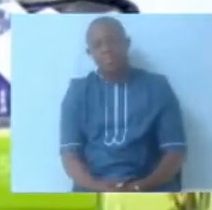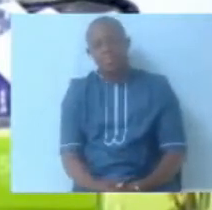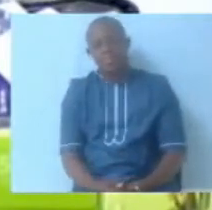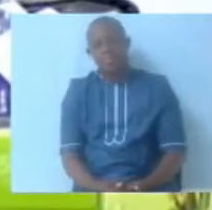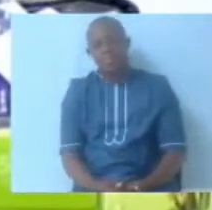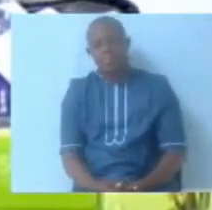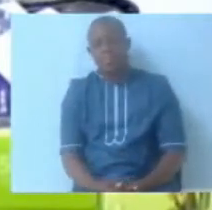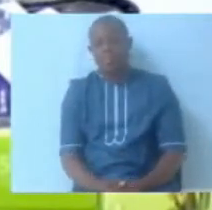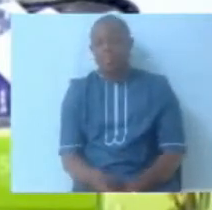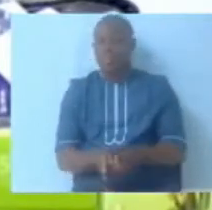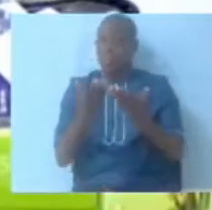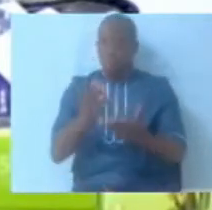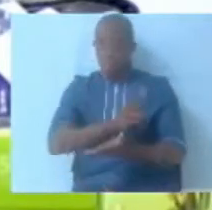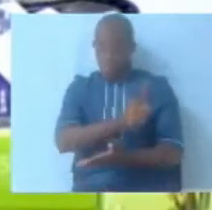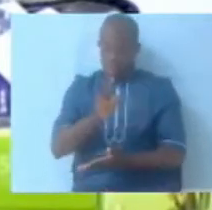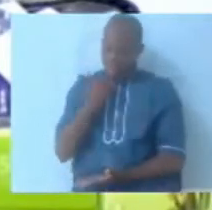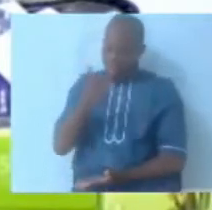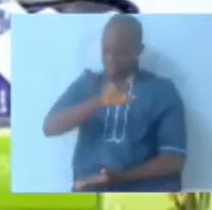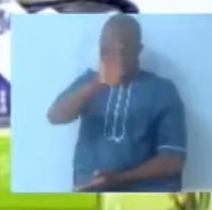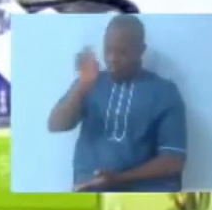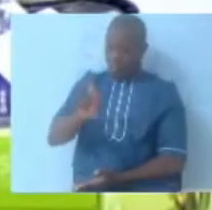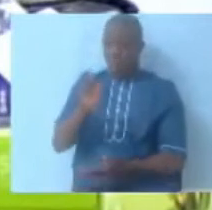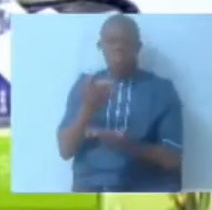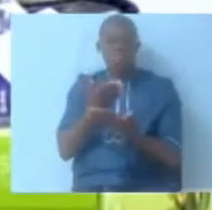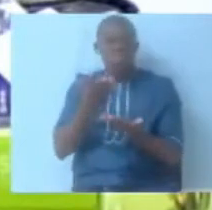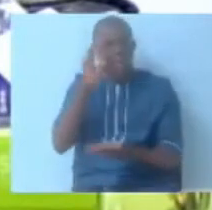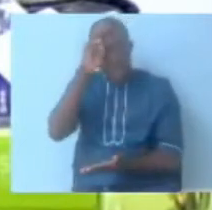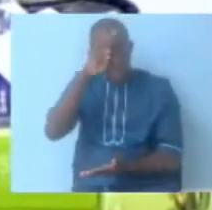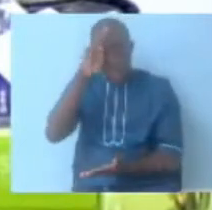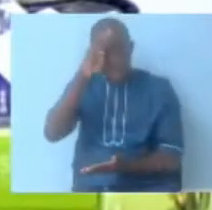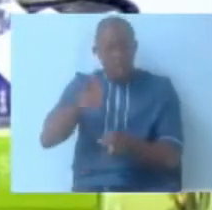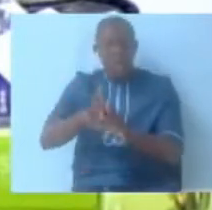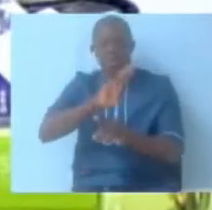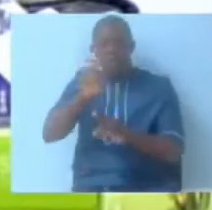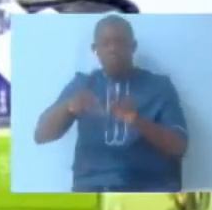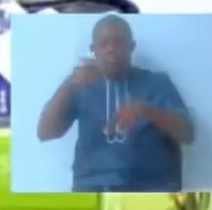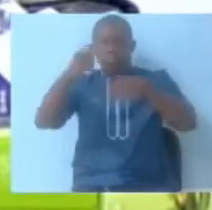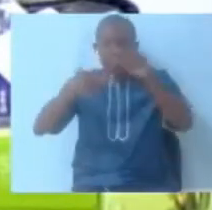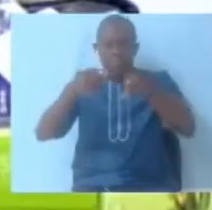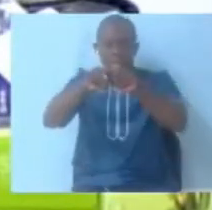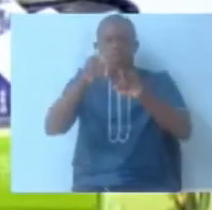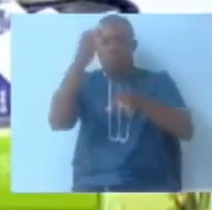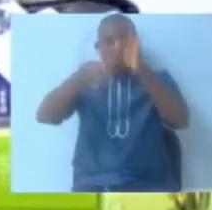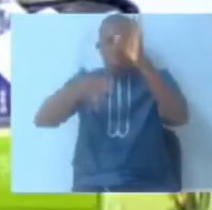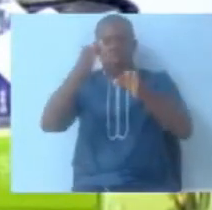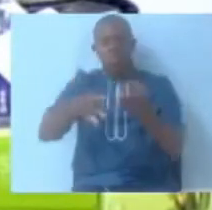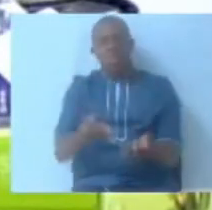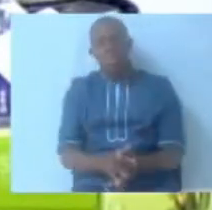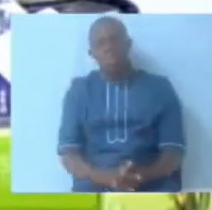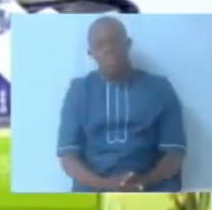asked him what was the reason why they were not proceeding with the matter. Na nyininka muna na itelu mantara tentenkan kwenye